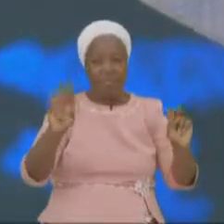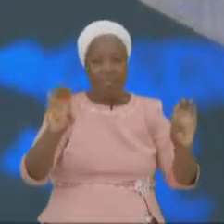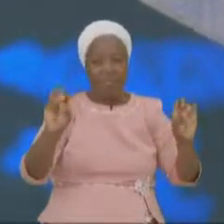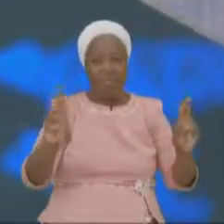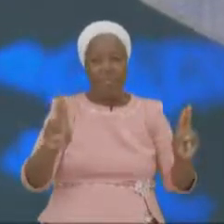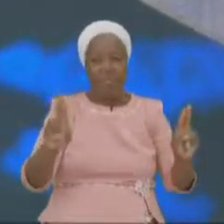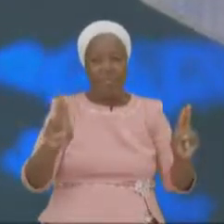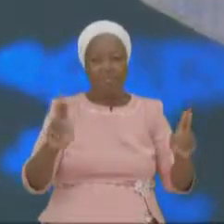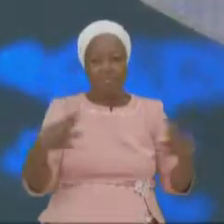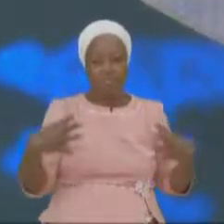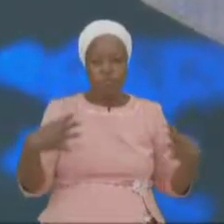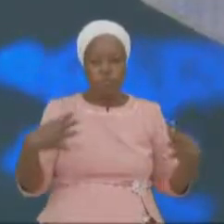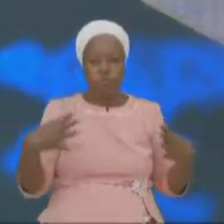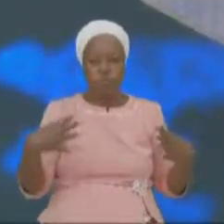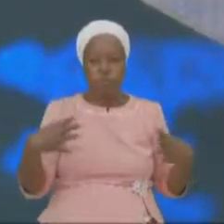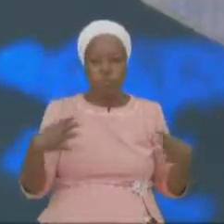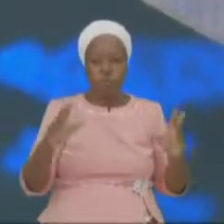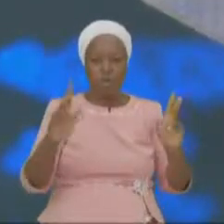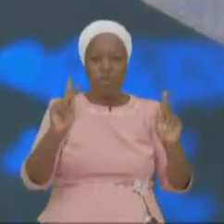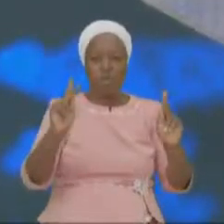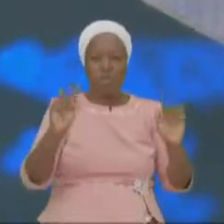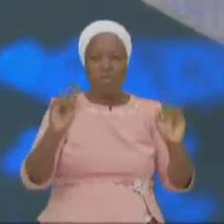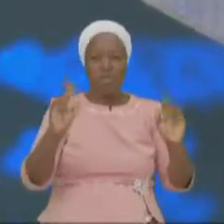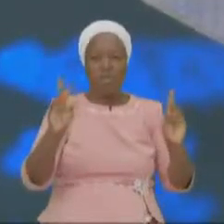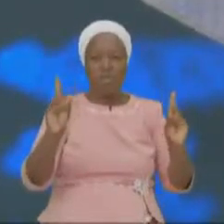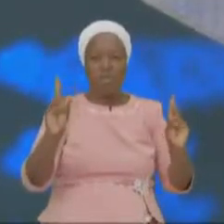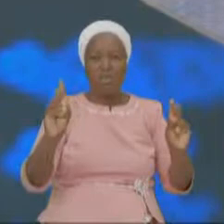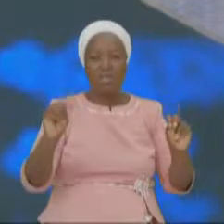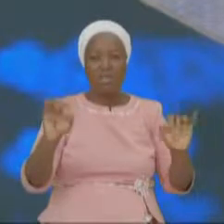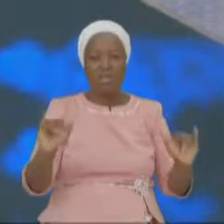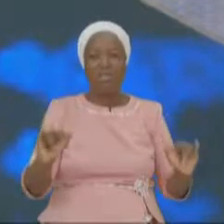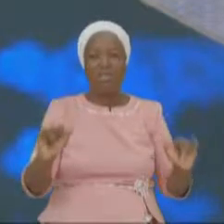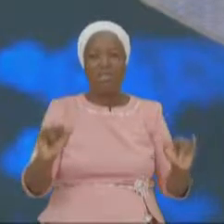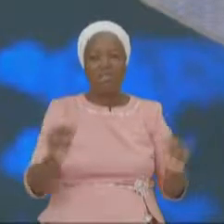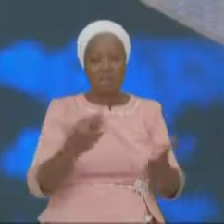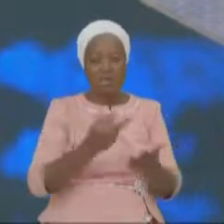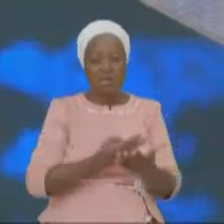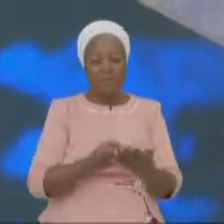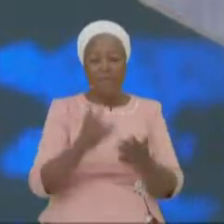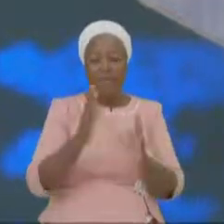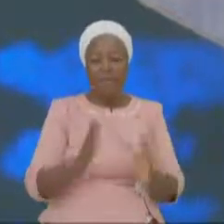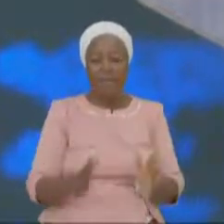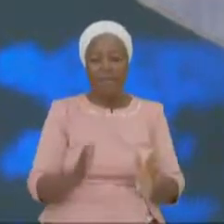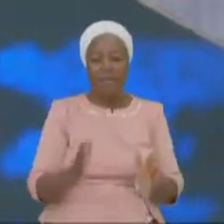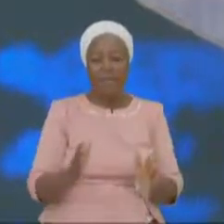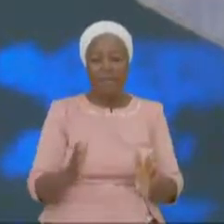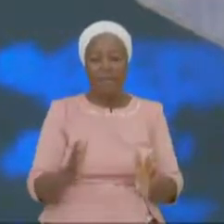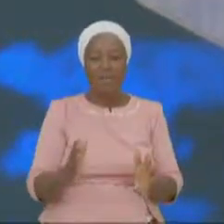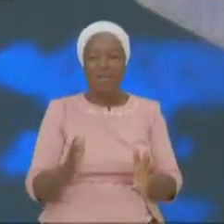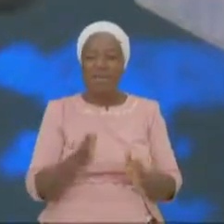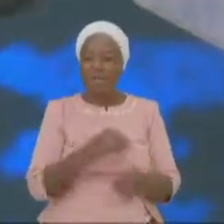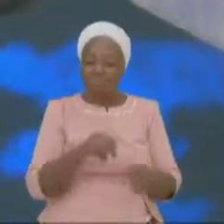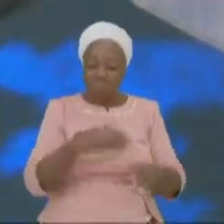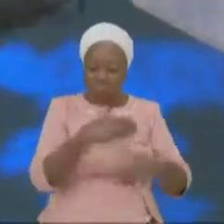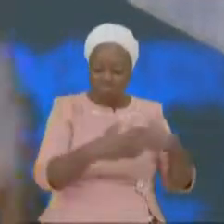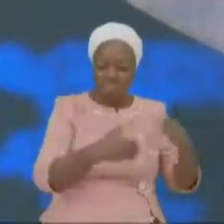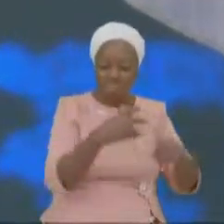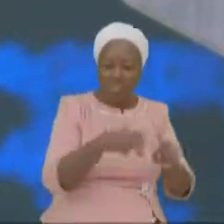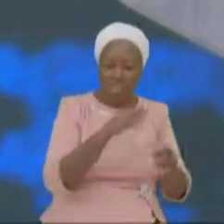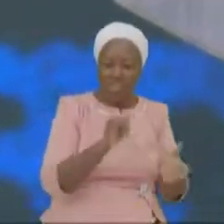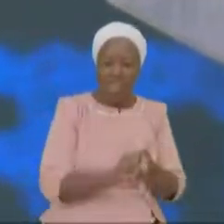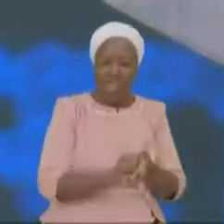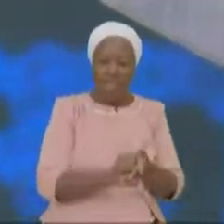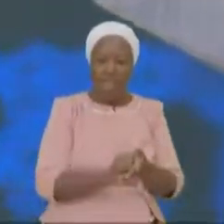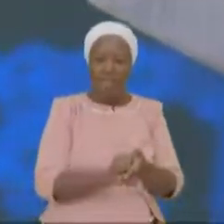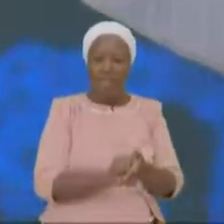tumor, kidney failure, dialysis going on and on and on. All of a